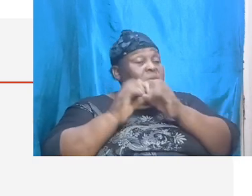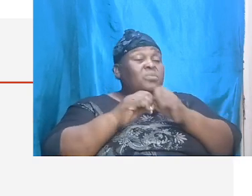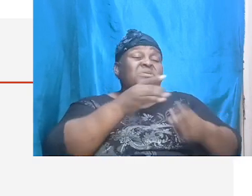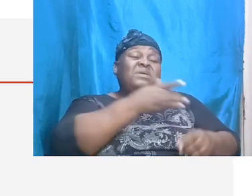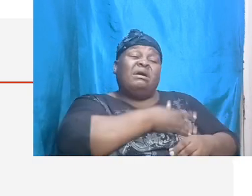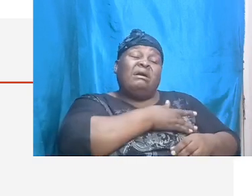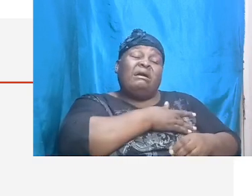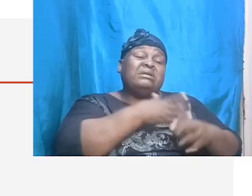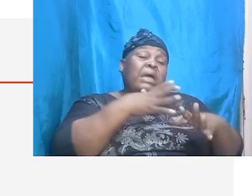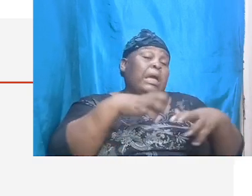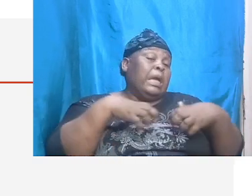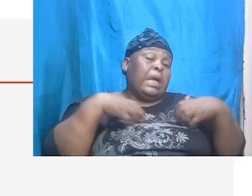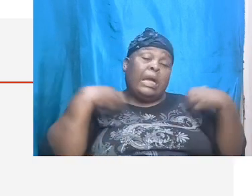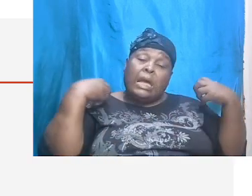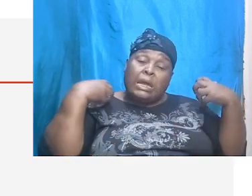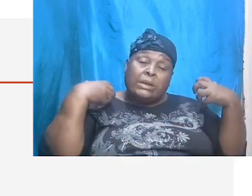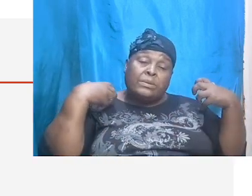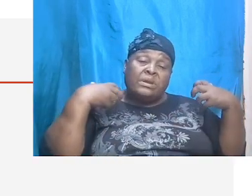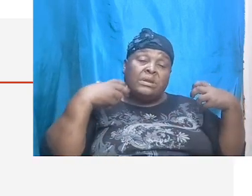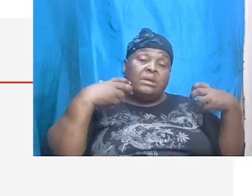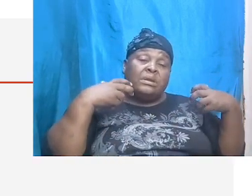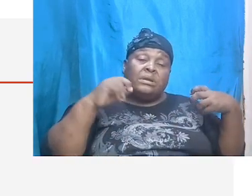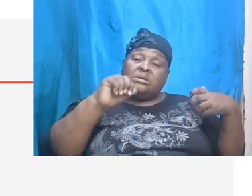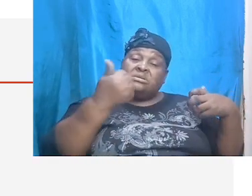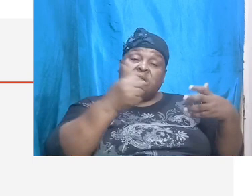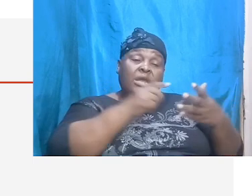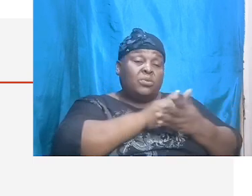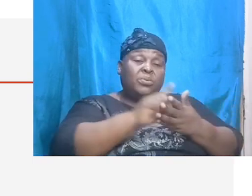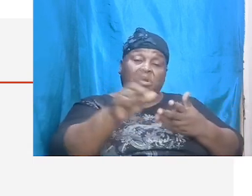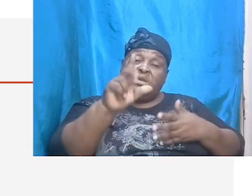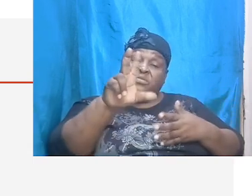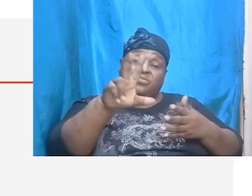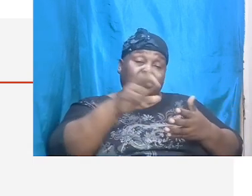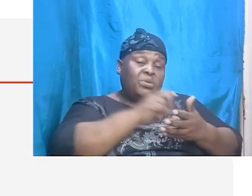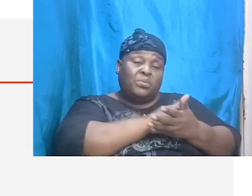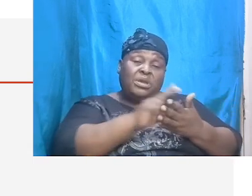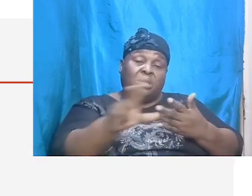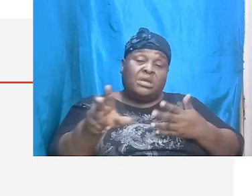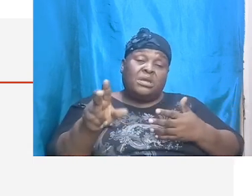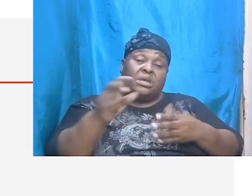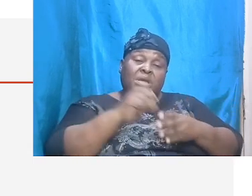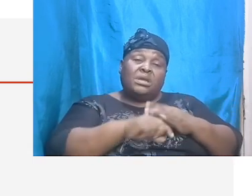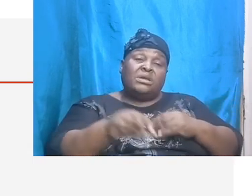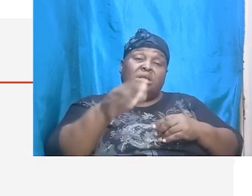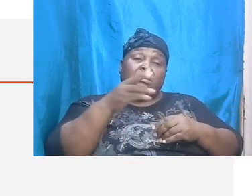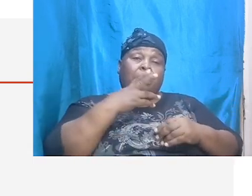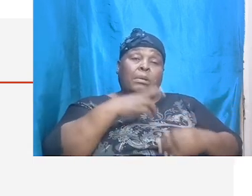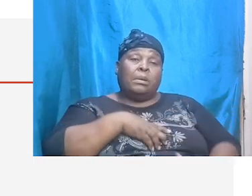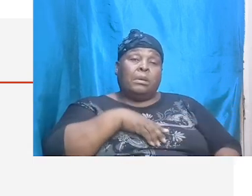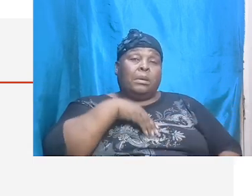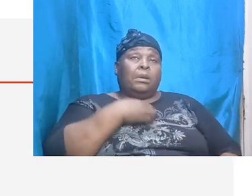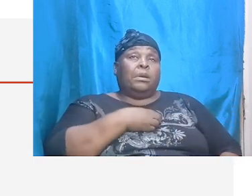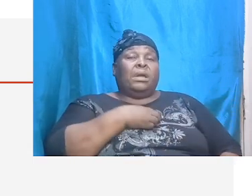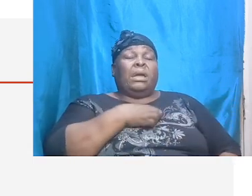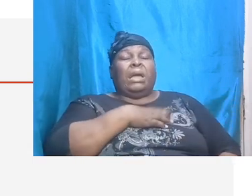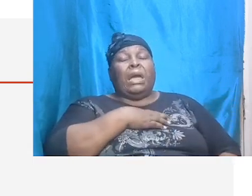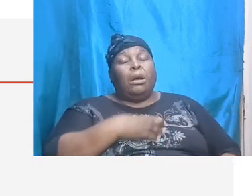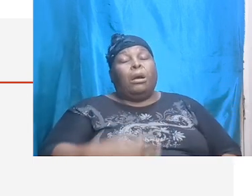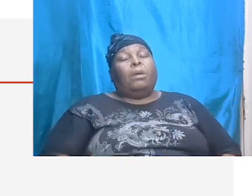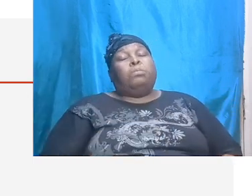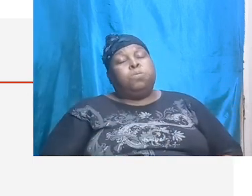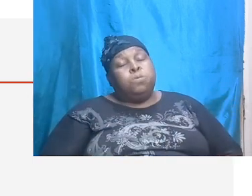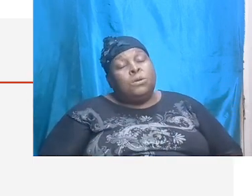weeks. 3 weeks and you're still vexed. To the point where you in your heart you have not forgiven. You have to forgive. Let